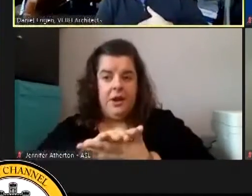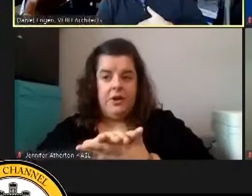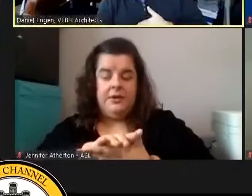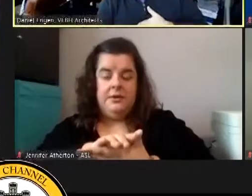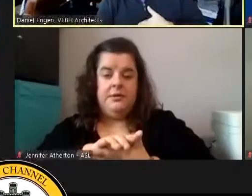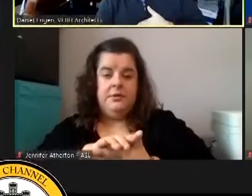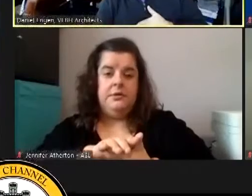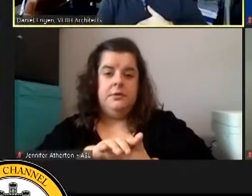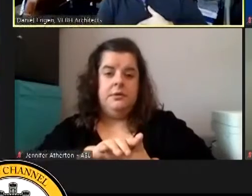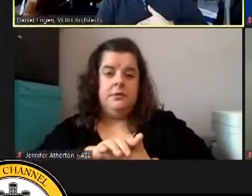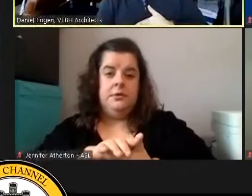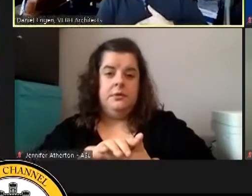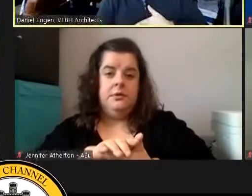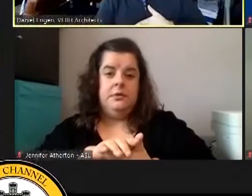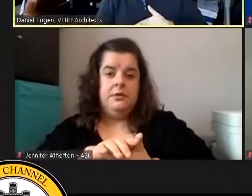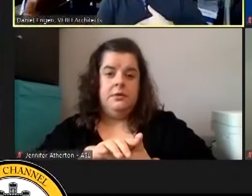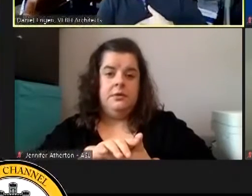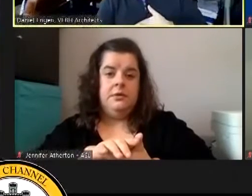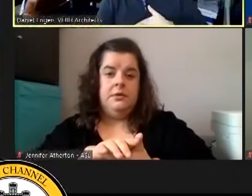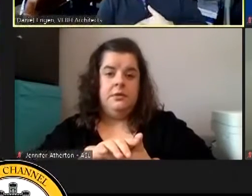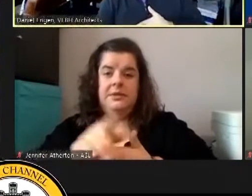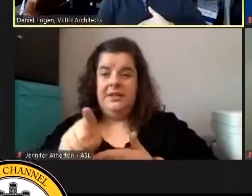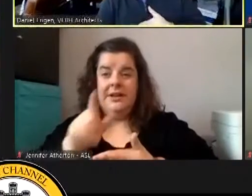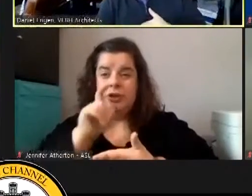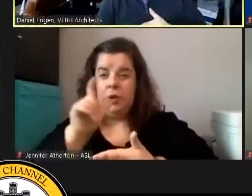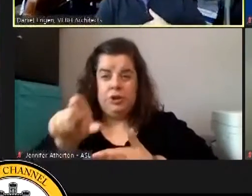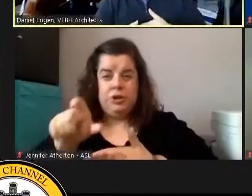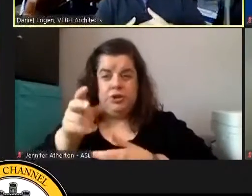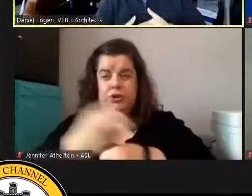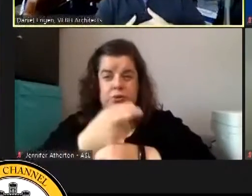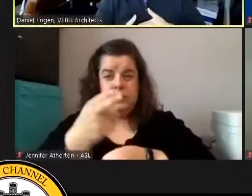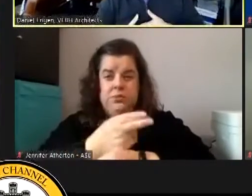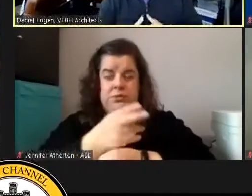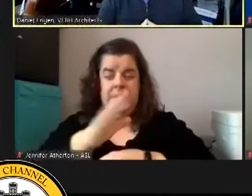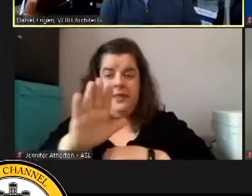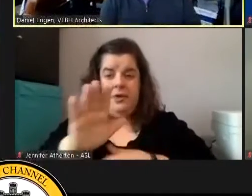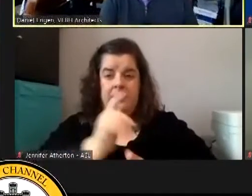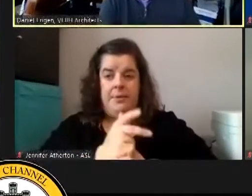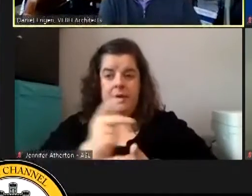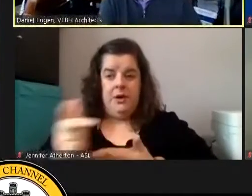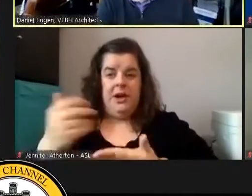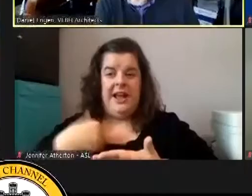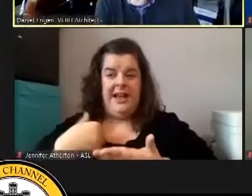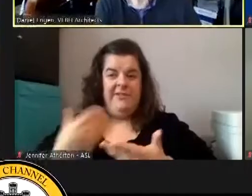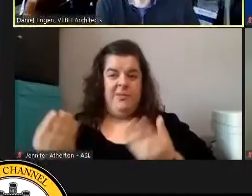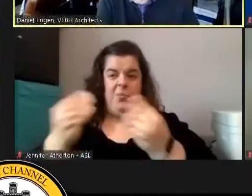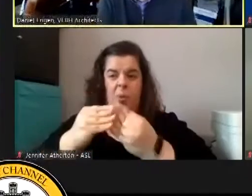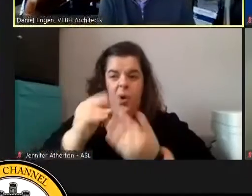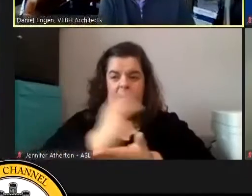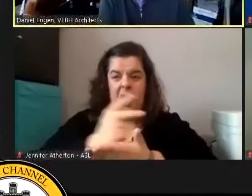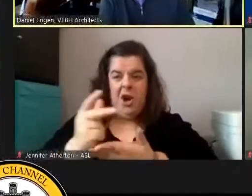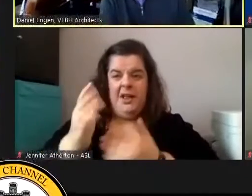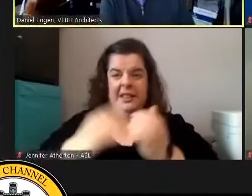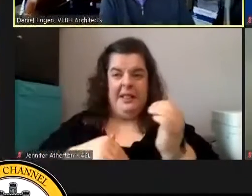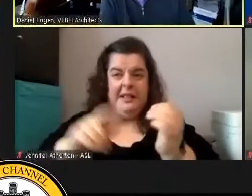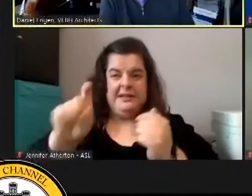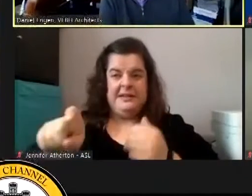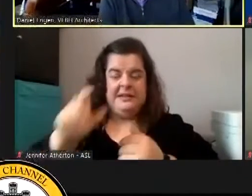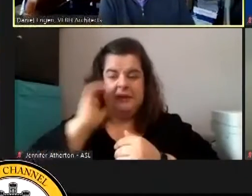they don't use all their parking typically. They have more parking than is necessary on a daily basis. And they